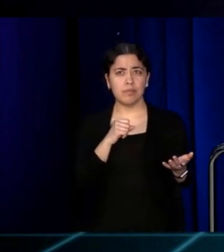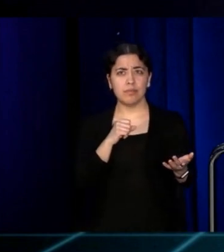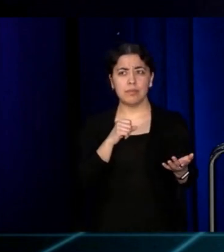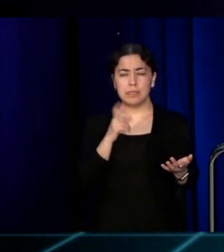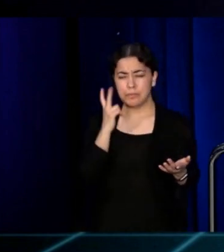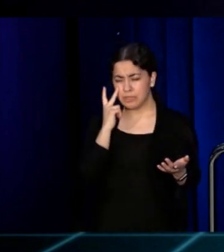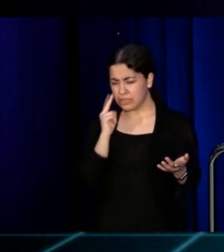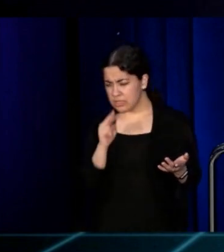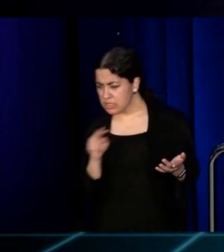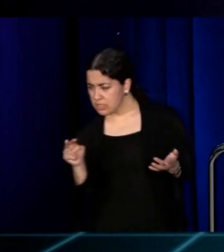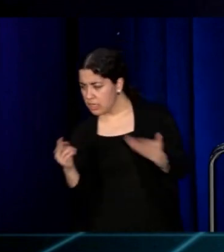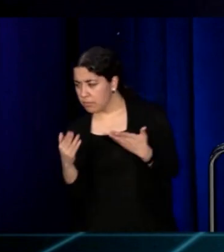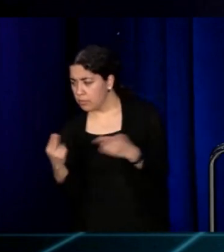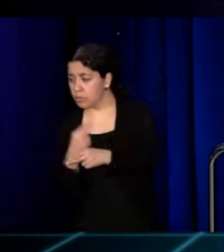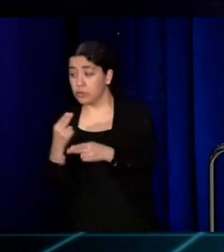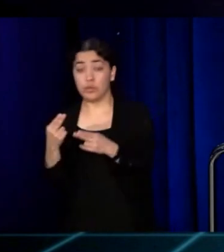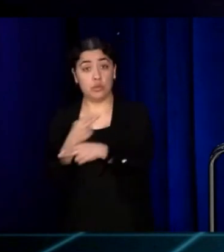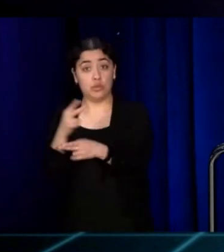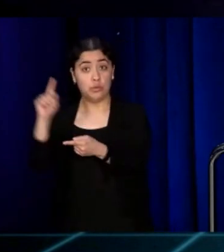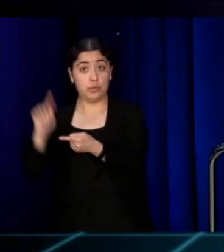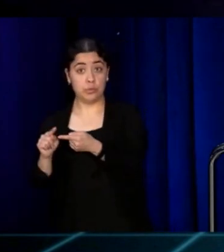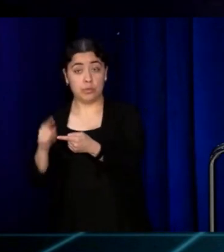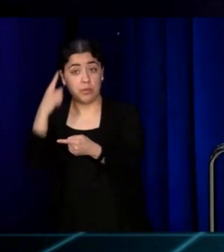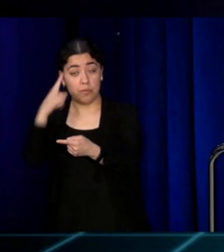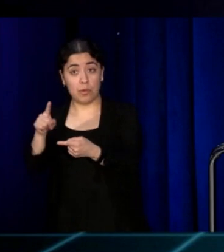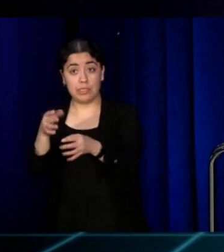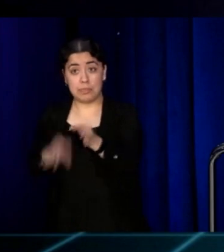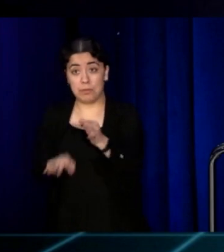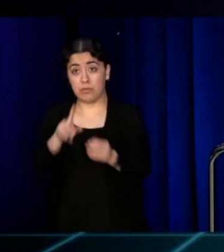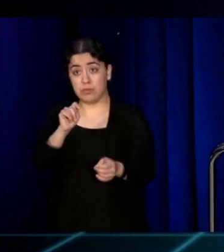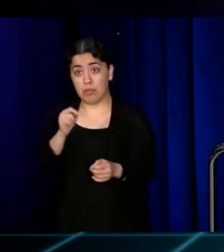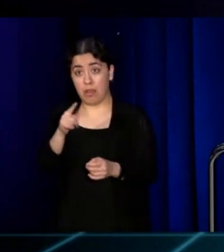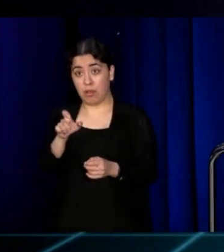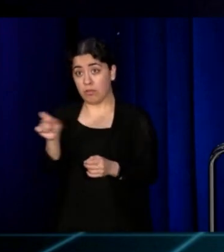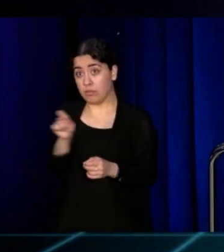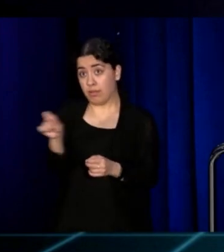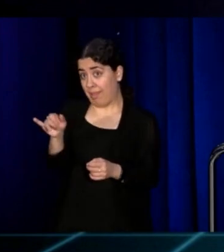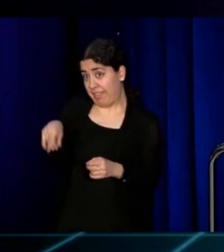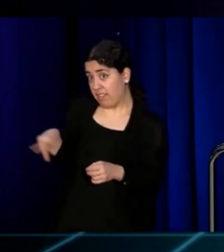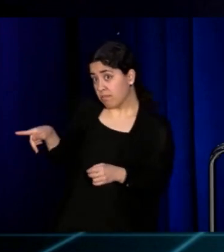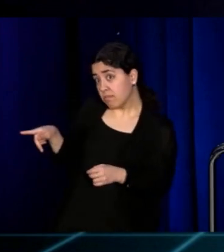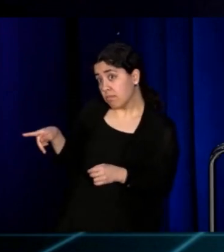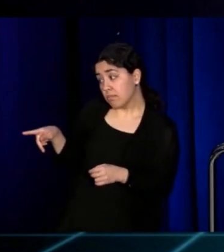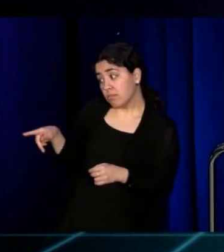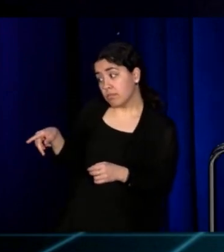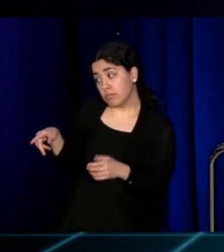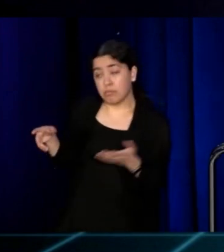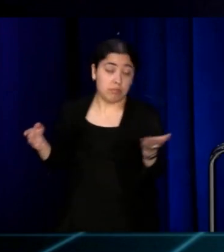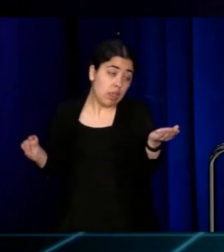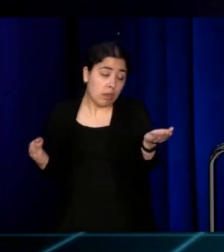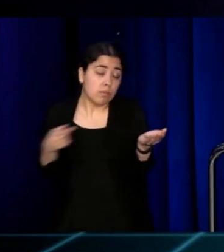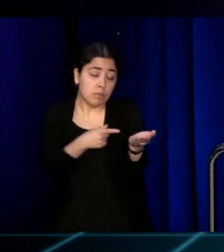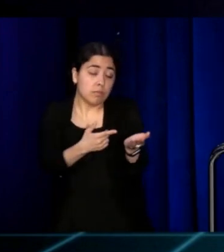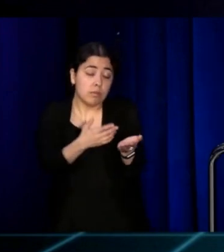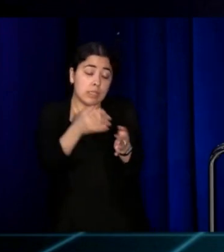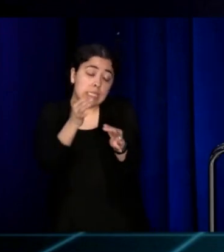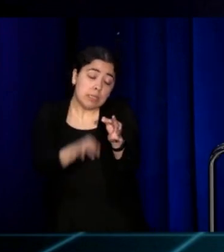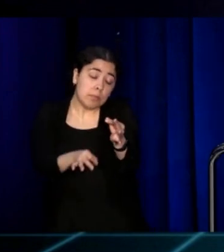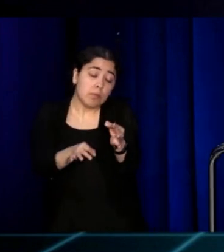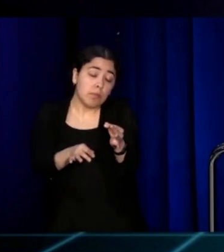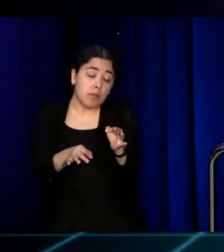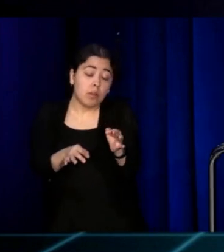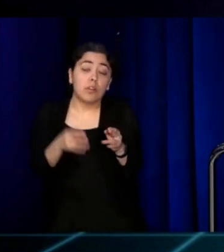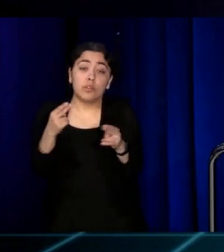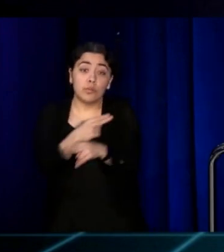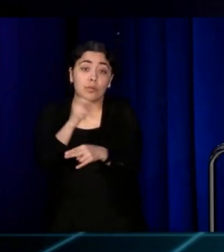let's see. I could probably use useReducer for a simple toggle, similar to this. Yeah, this is like a really, really simple,